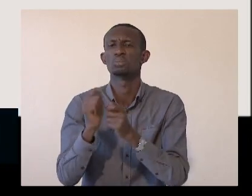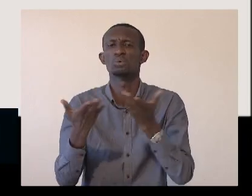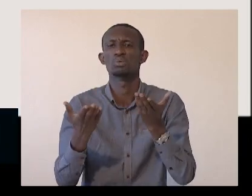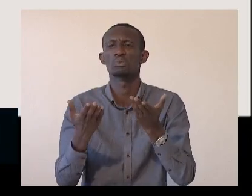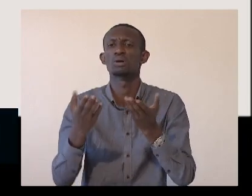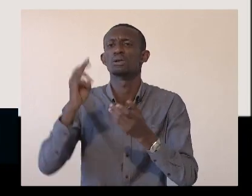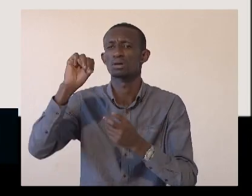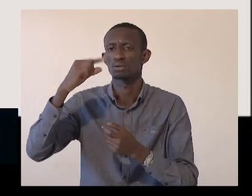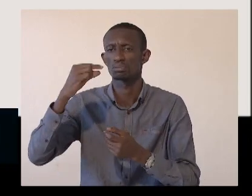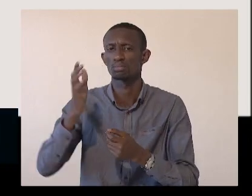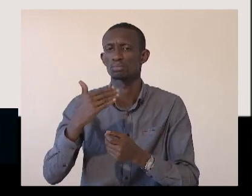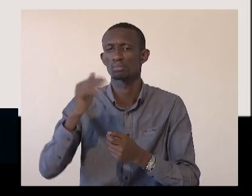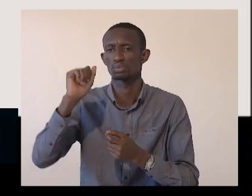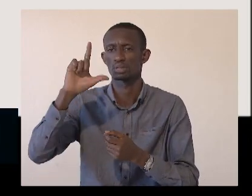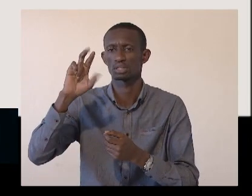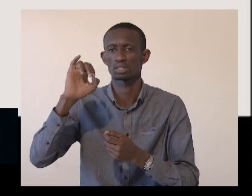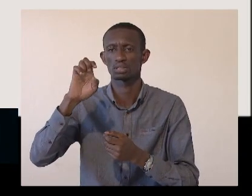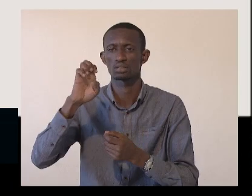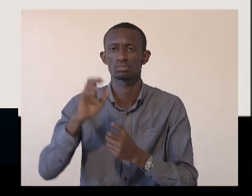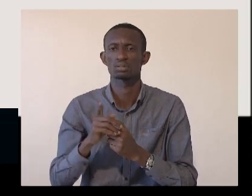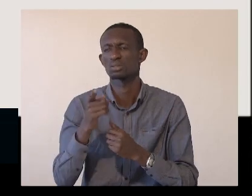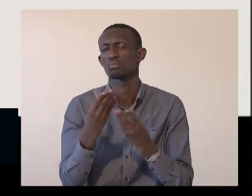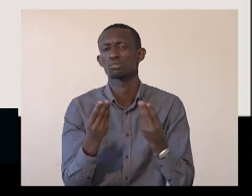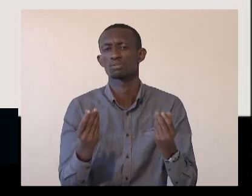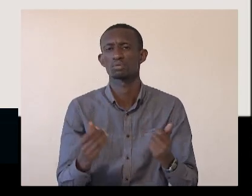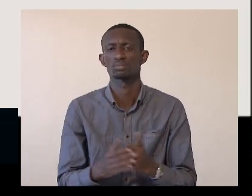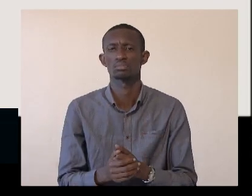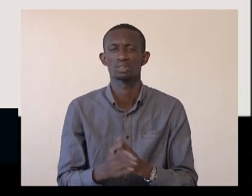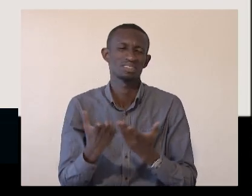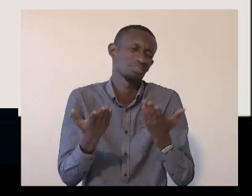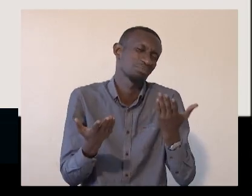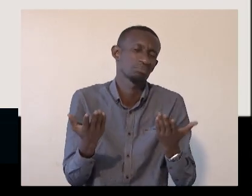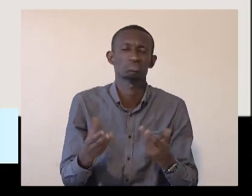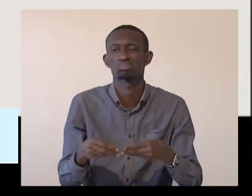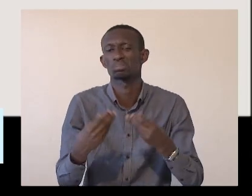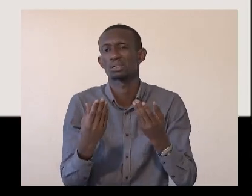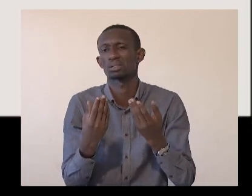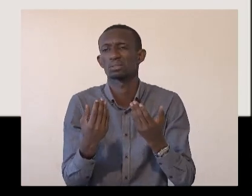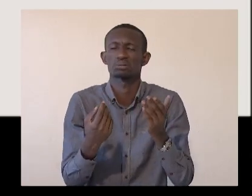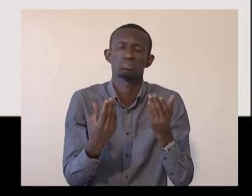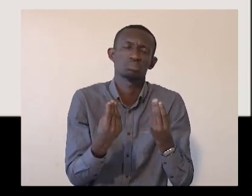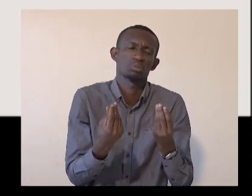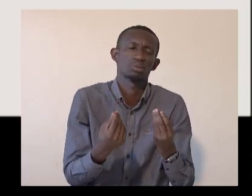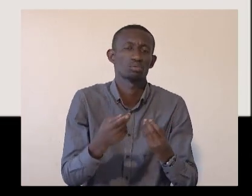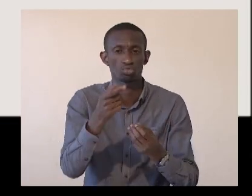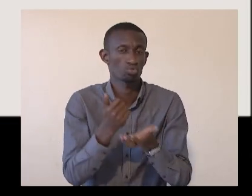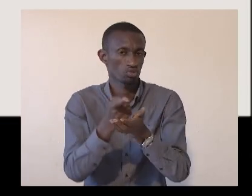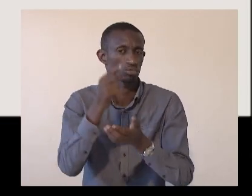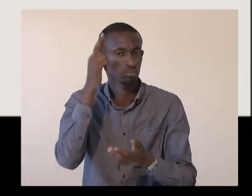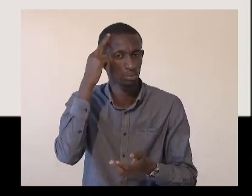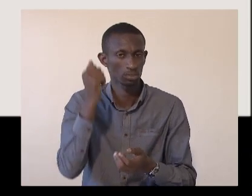magnesium nitrate. Okay? So it's very simple. It was just a simple reminder to let